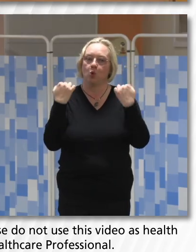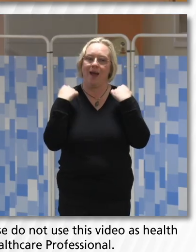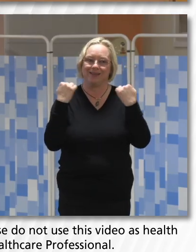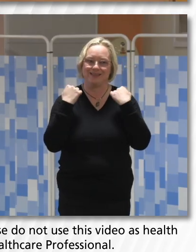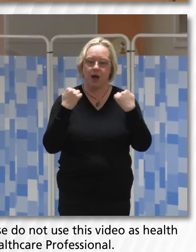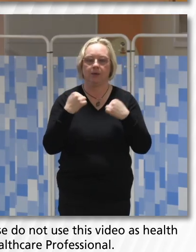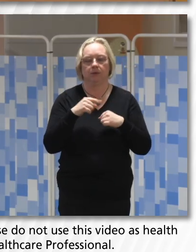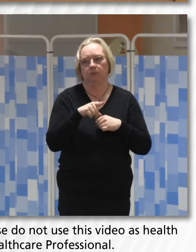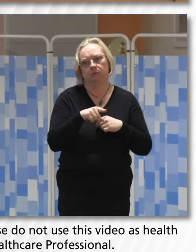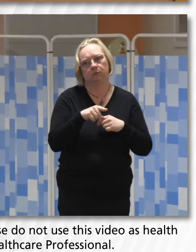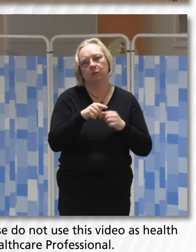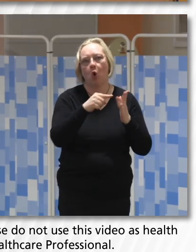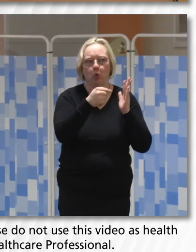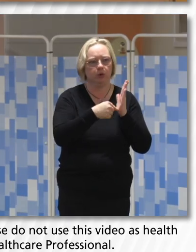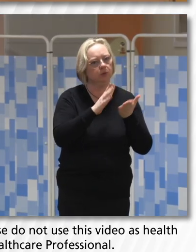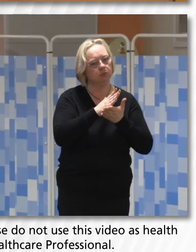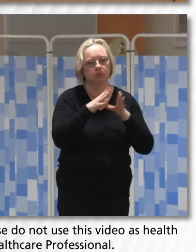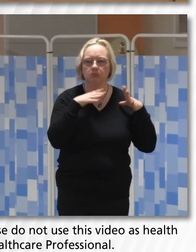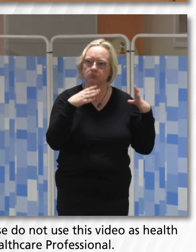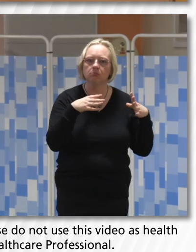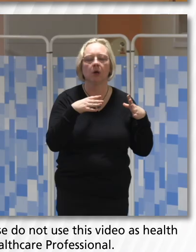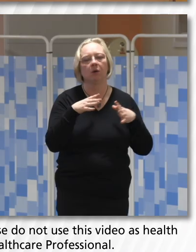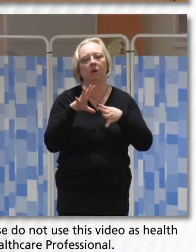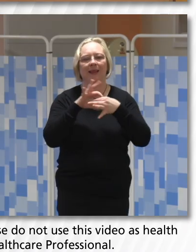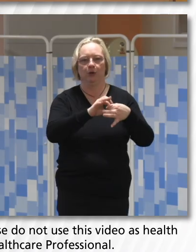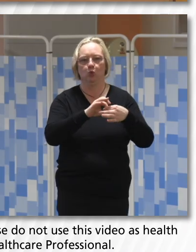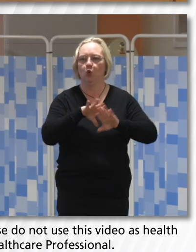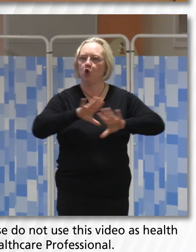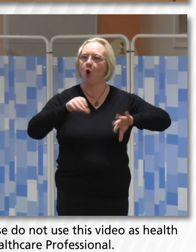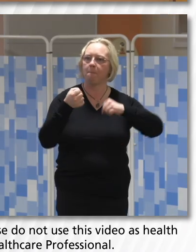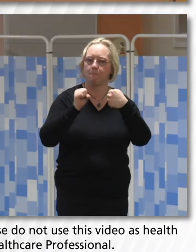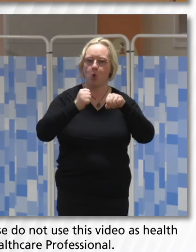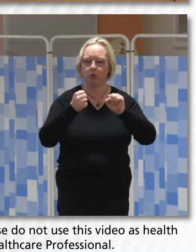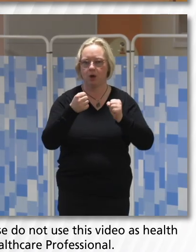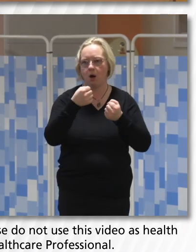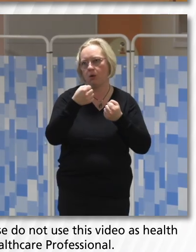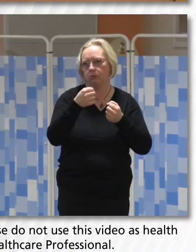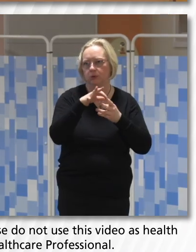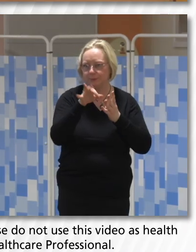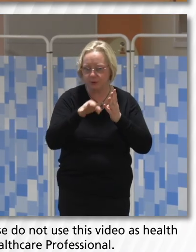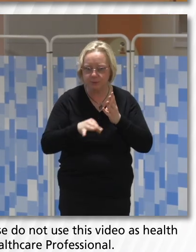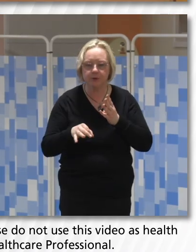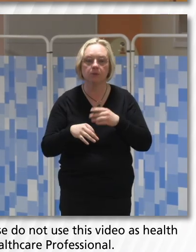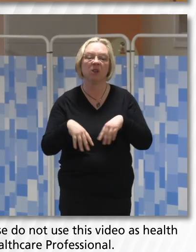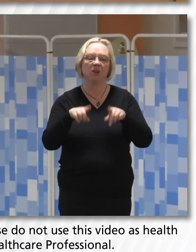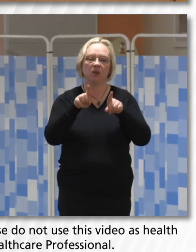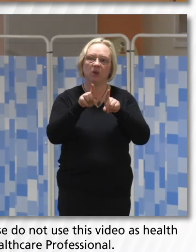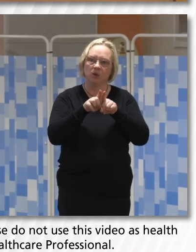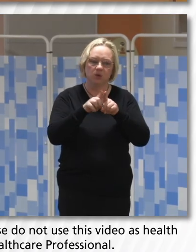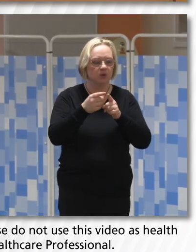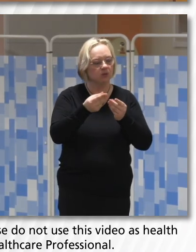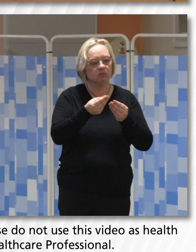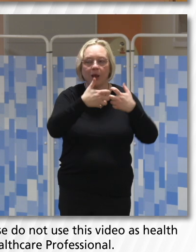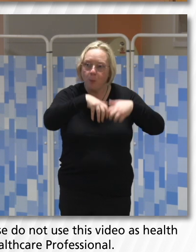doing a huge amount of work on these non-motor symptoms. And they give advice and education and signposting to other things and